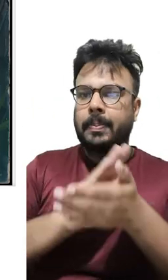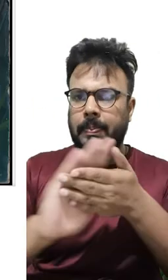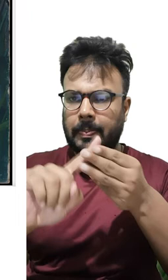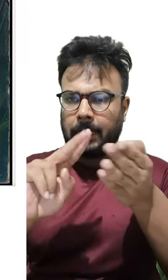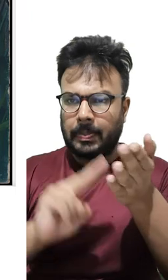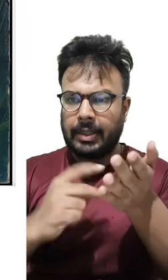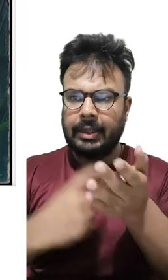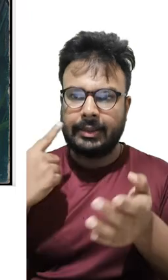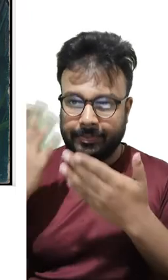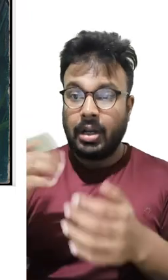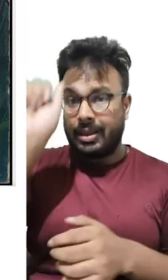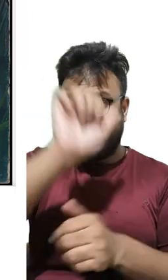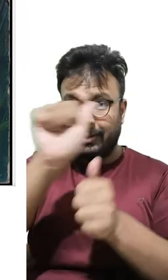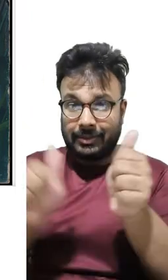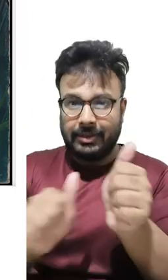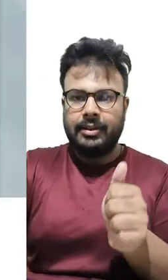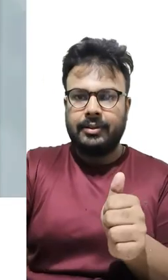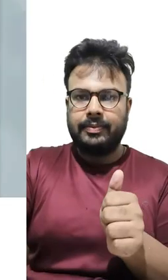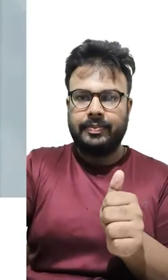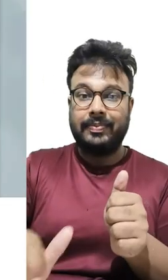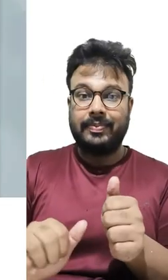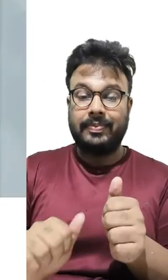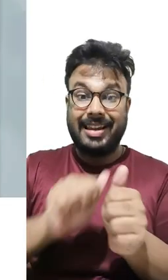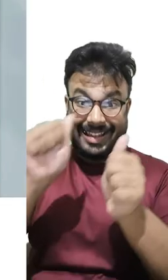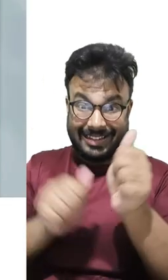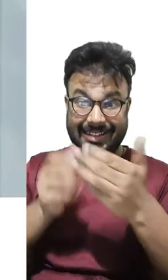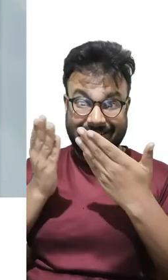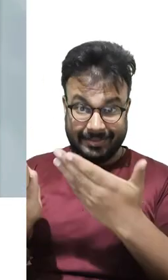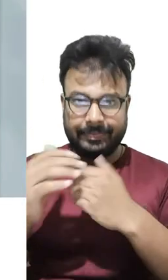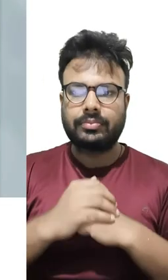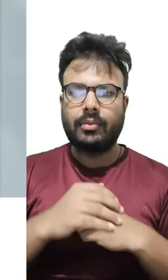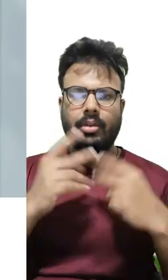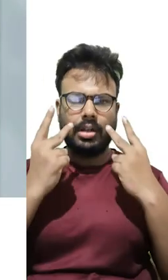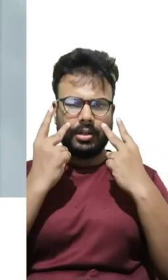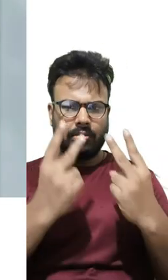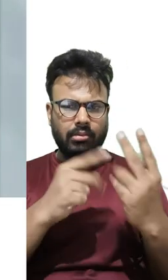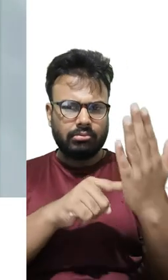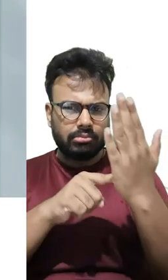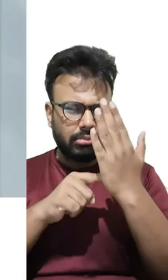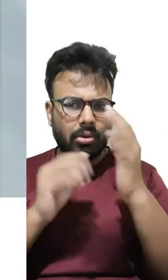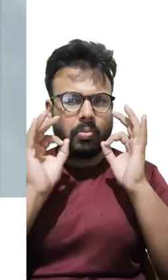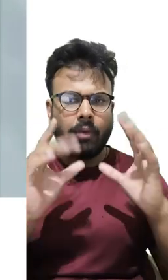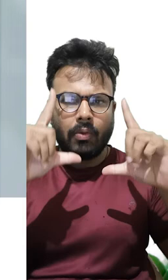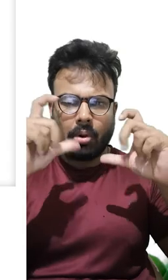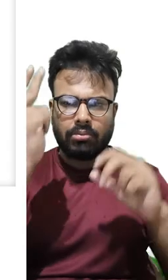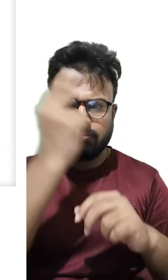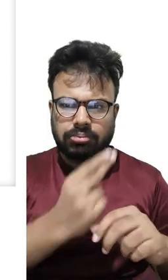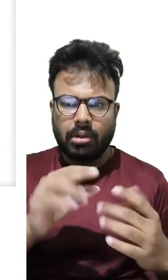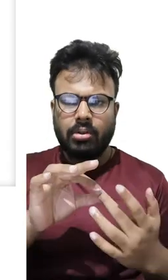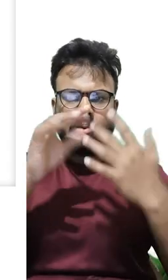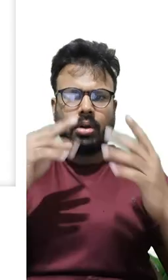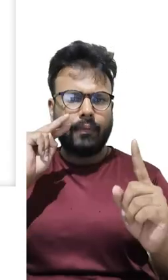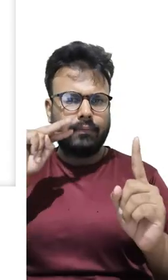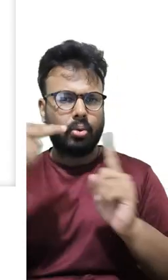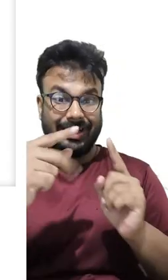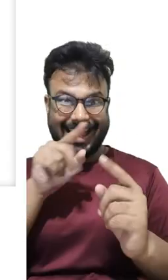Rousseau and Indian miniature paintings reflected in his treatment of the picture plane and the use of perspective, as